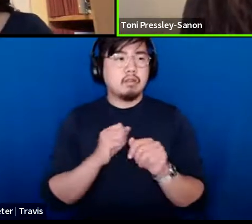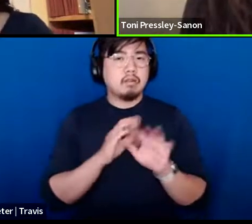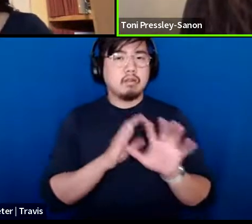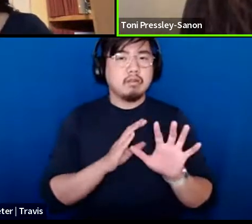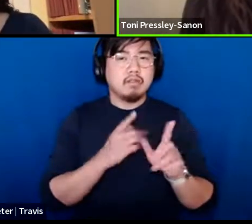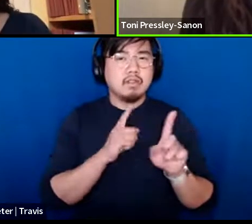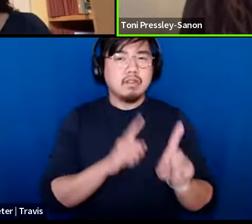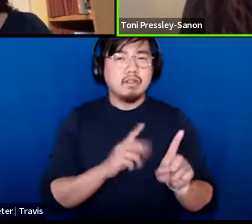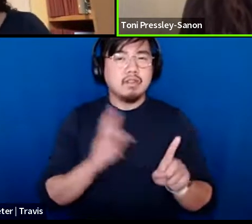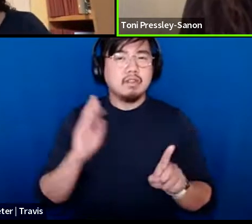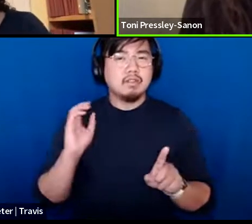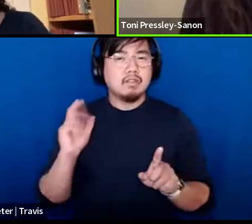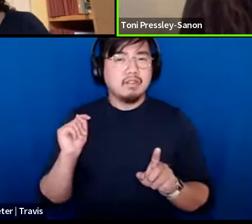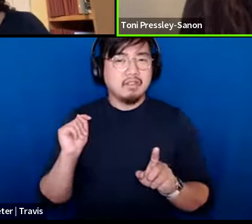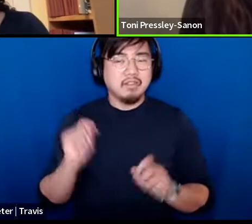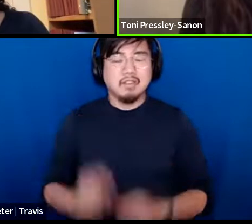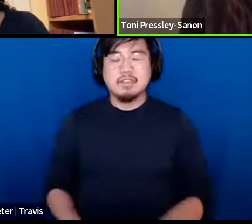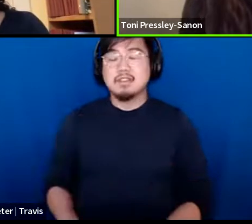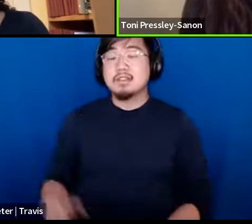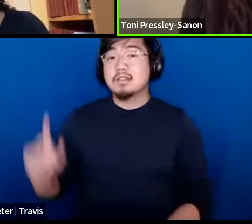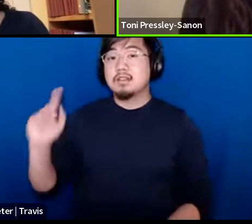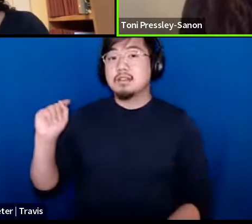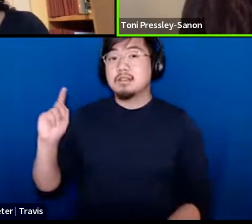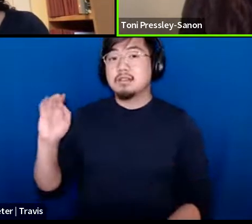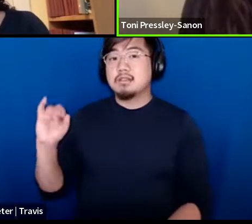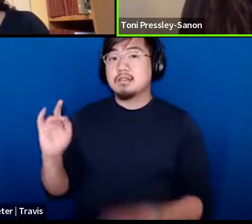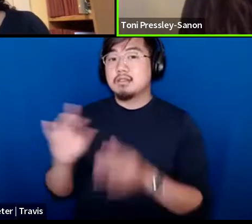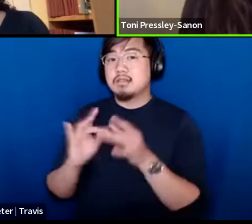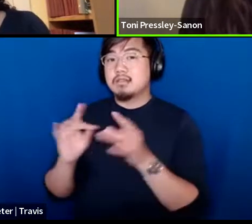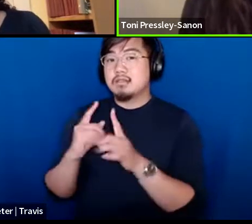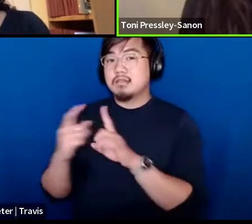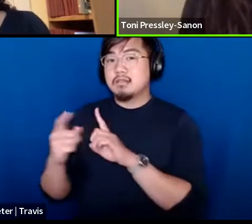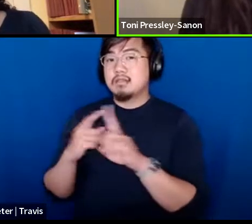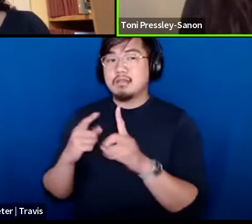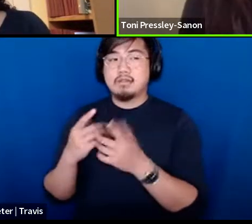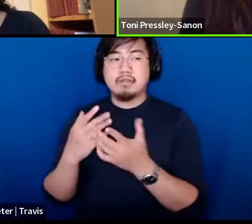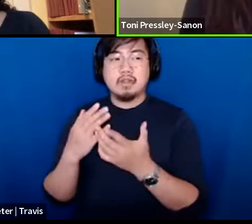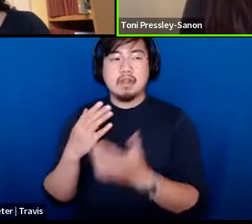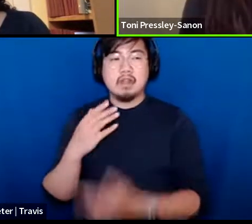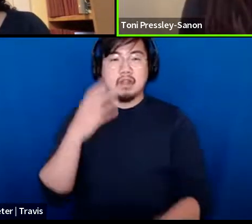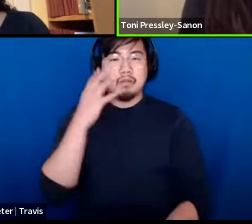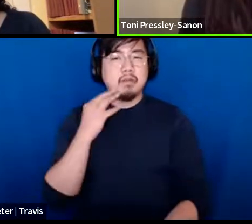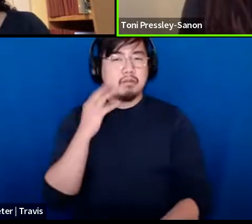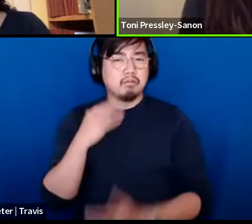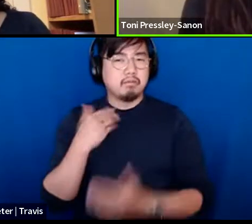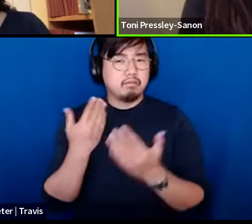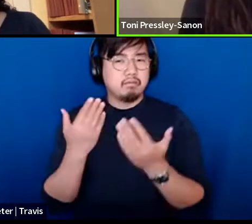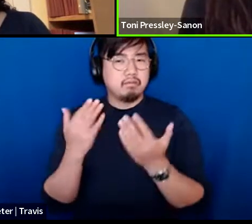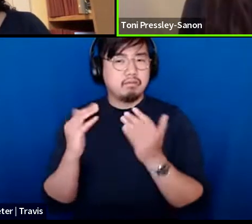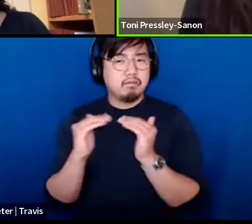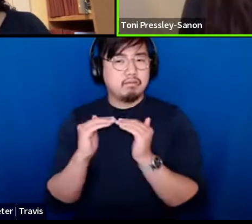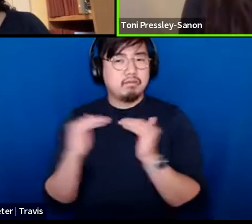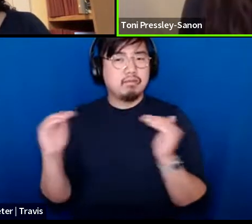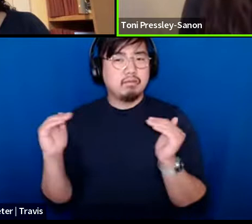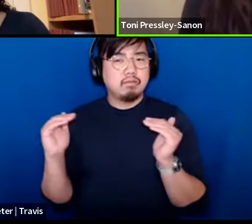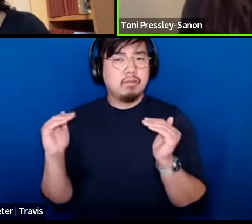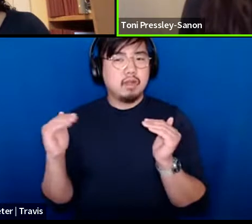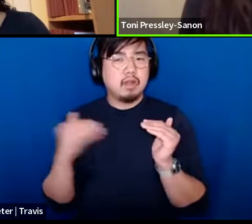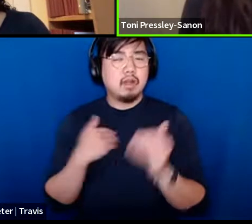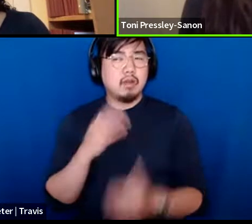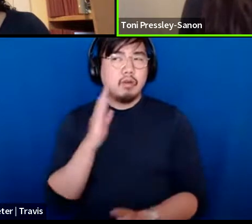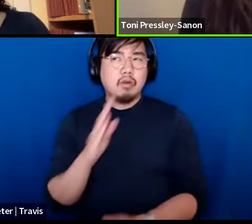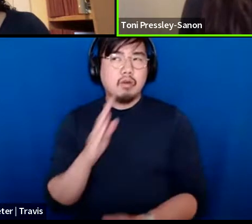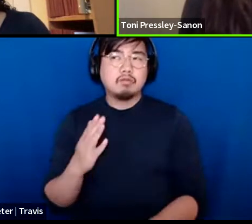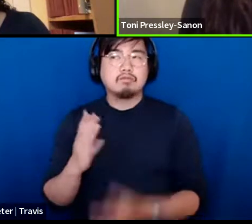Well, just from an experiential level, I would say that probably for